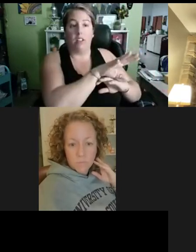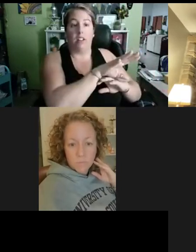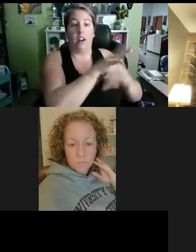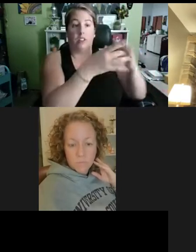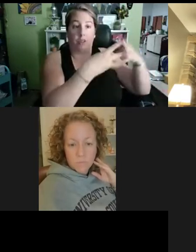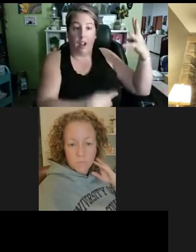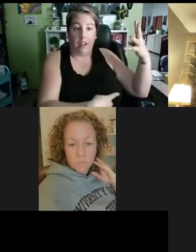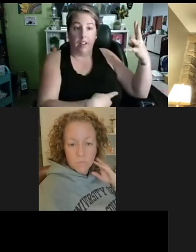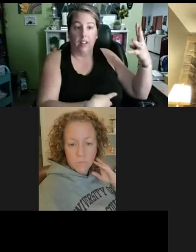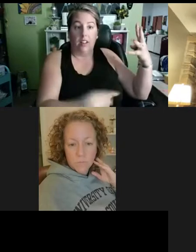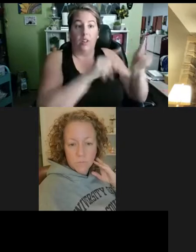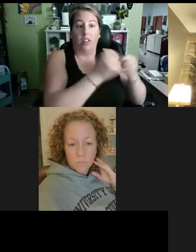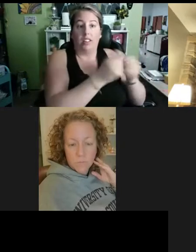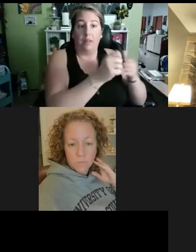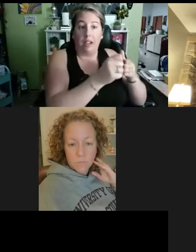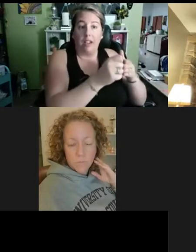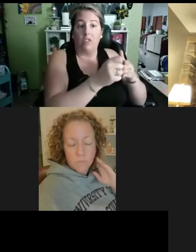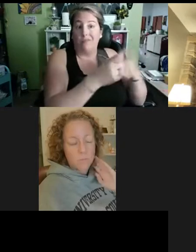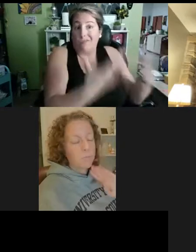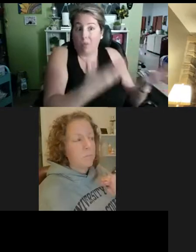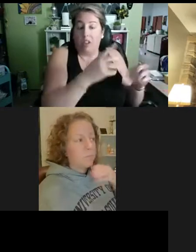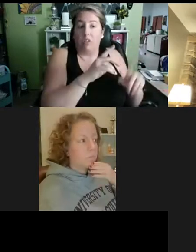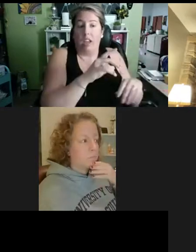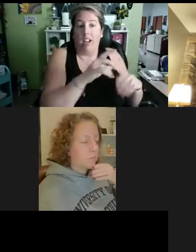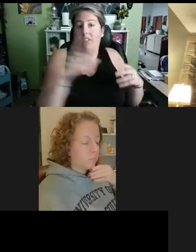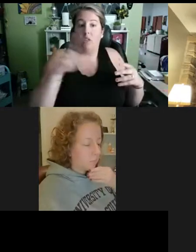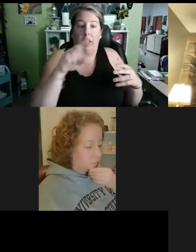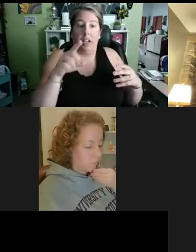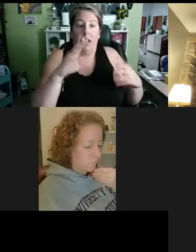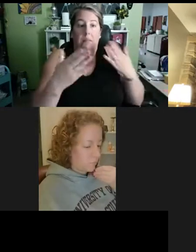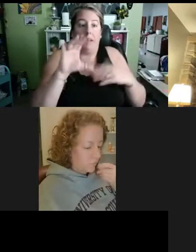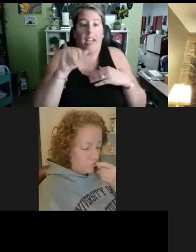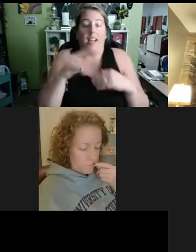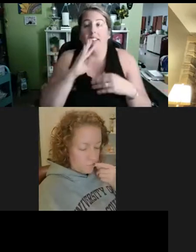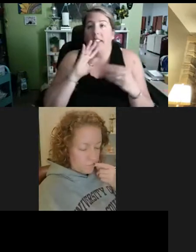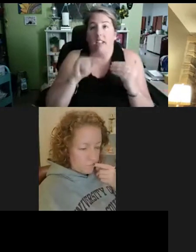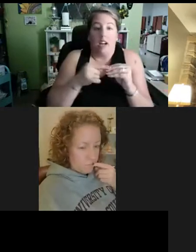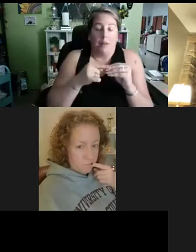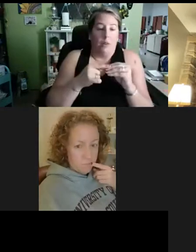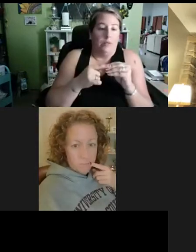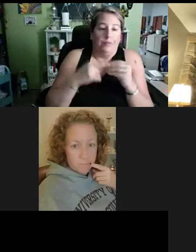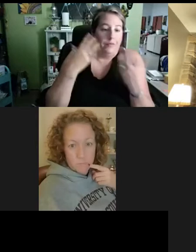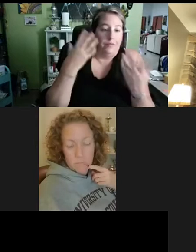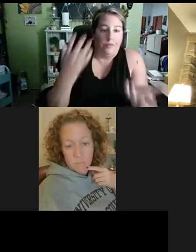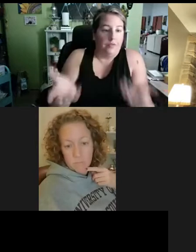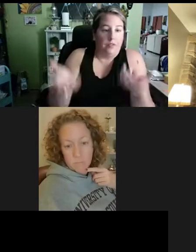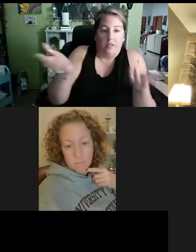it on the thread, on the team page. We could do that. And so like maybe Cassie's going to talk about